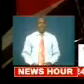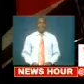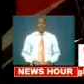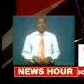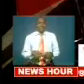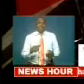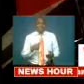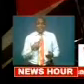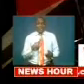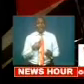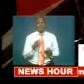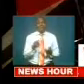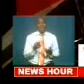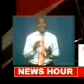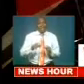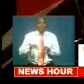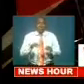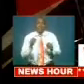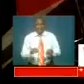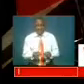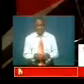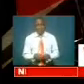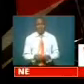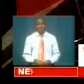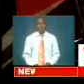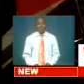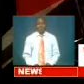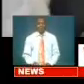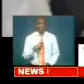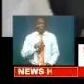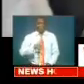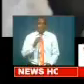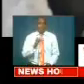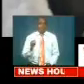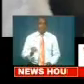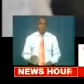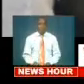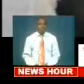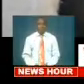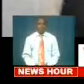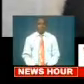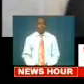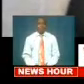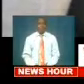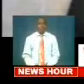why not? And I always say, whatever I can do as a musician to entertain people, I'm going to do it. Okay.